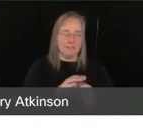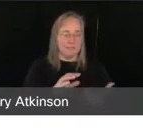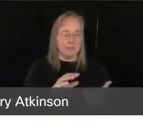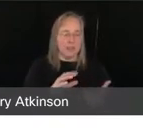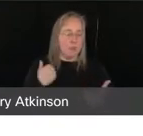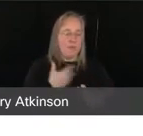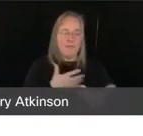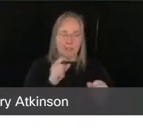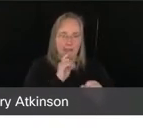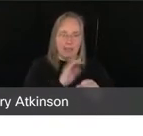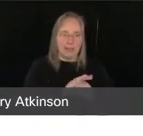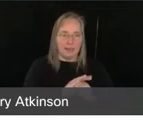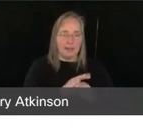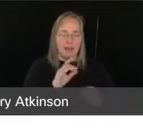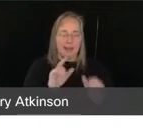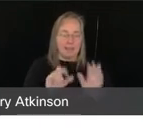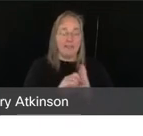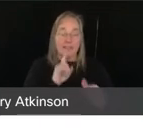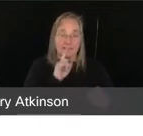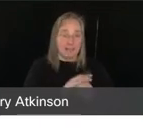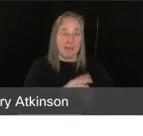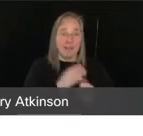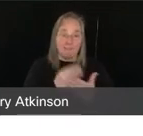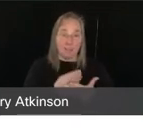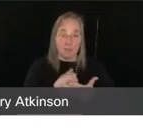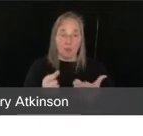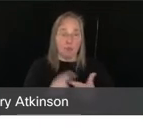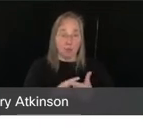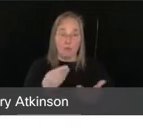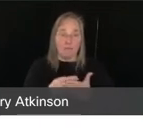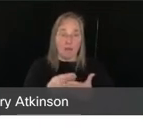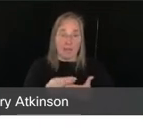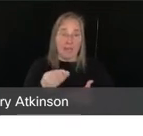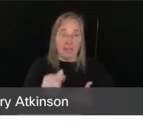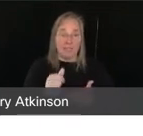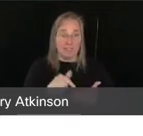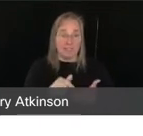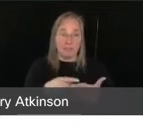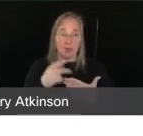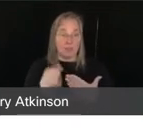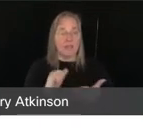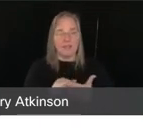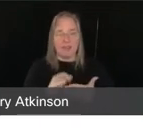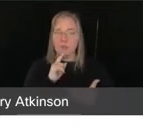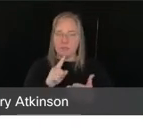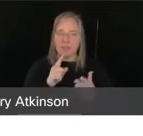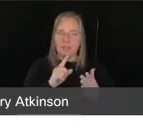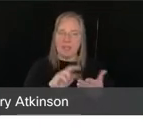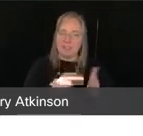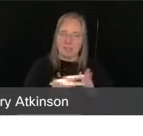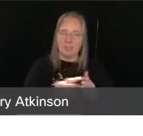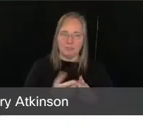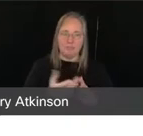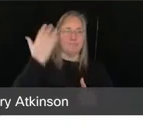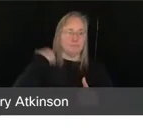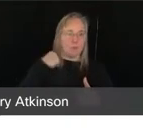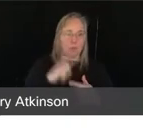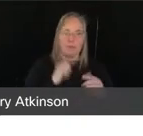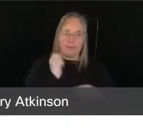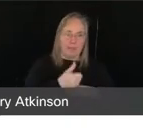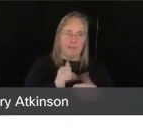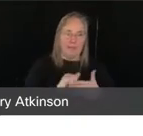we have identified designated funding sources to finance this project, which was the intention at the establishment of the fund. We